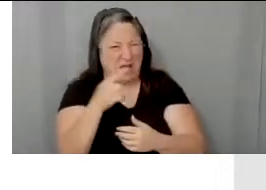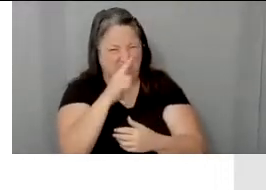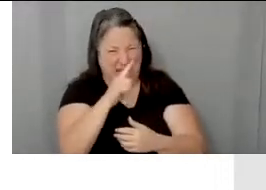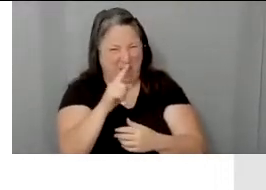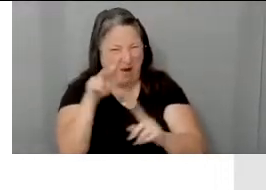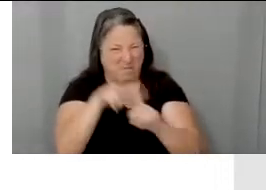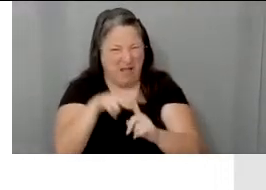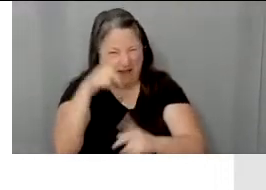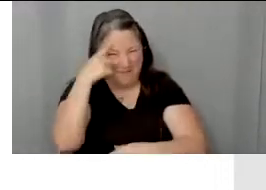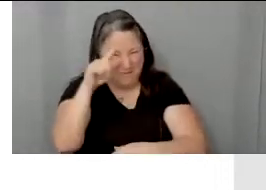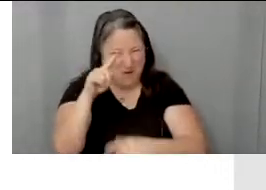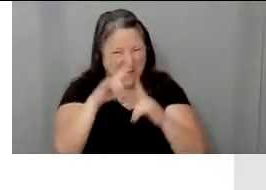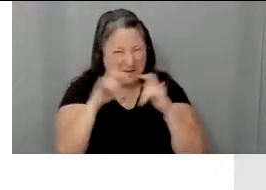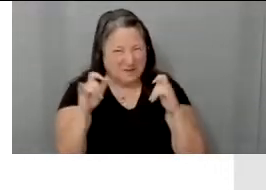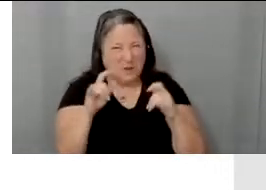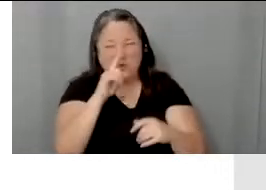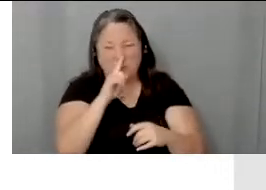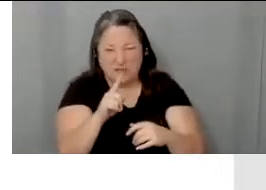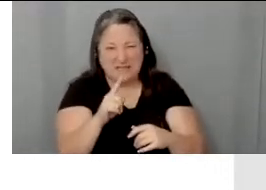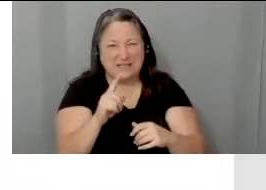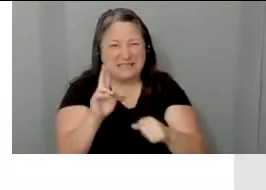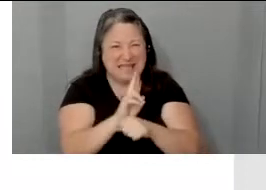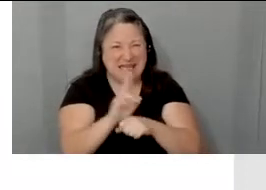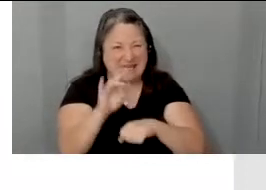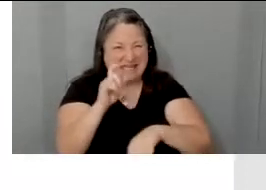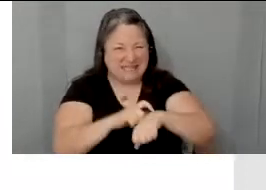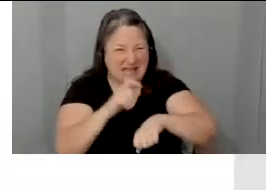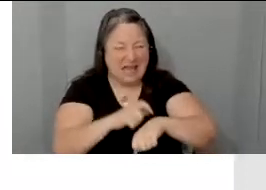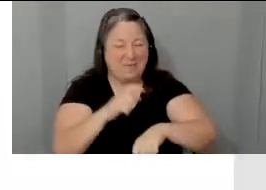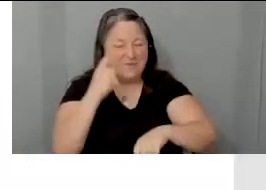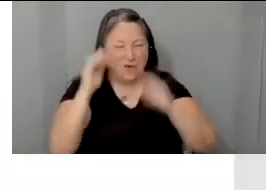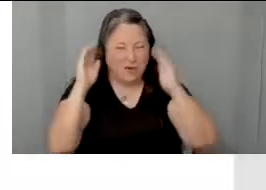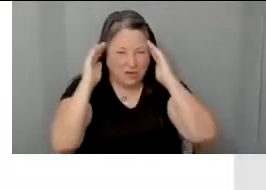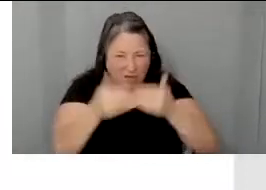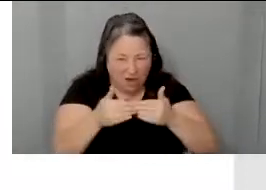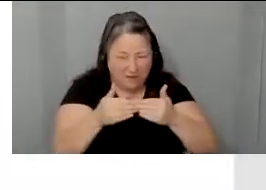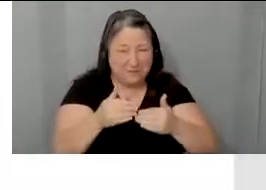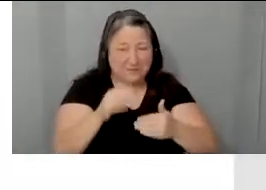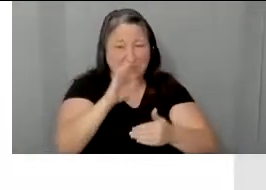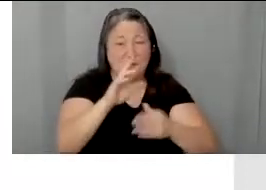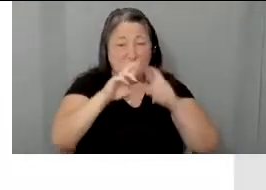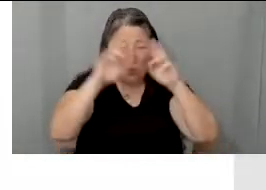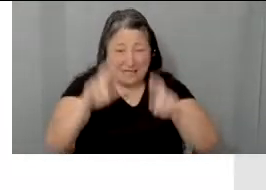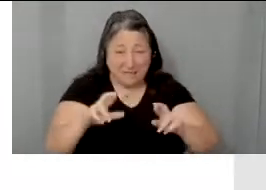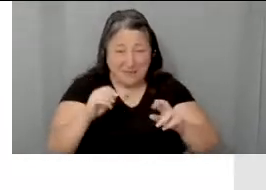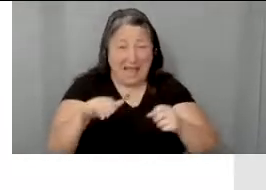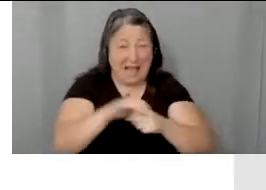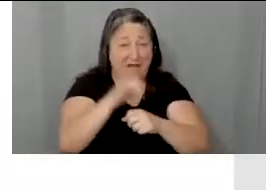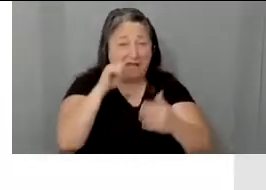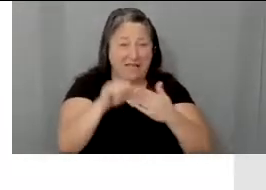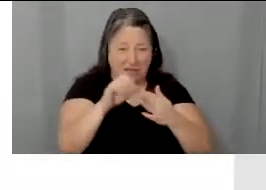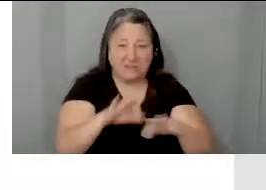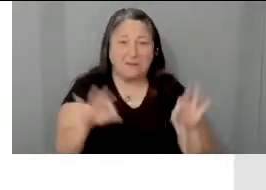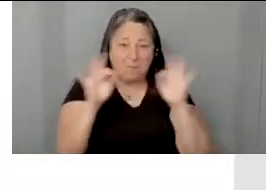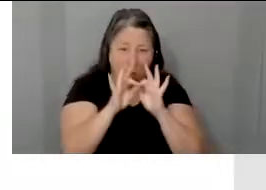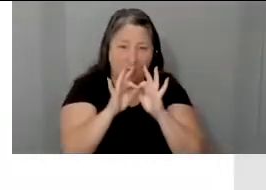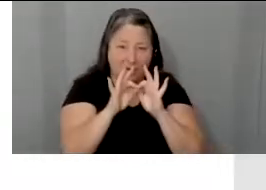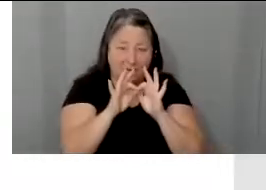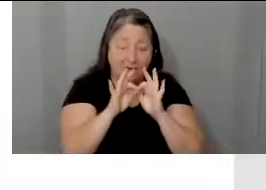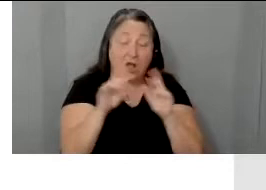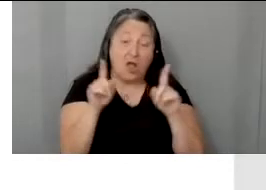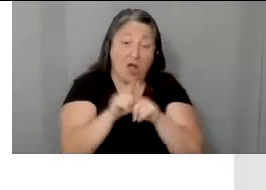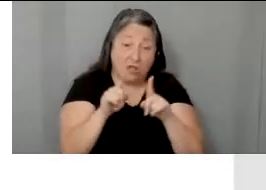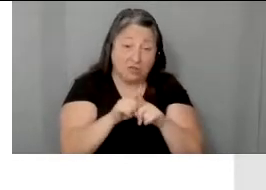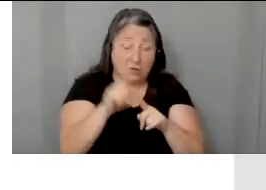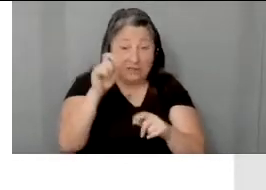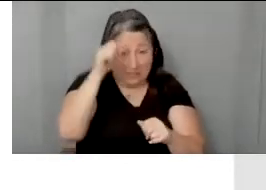for. So really taking the time to target your resume and cover letter is important. And I think this is also something to remember